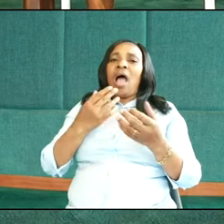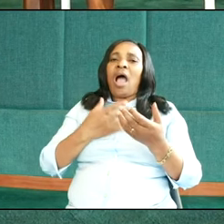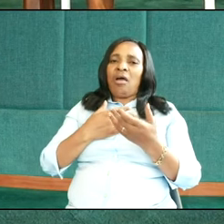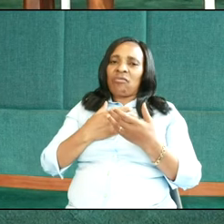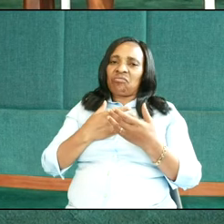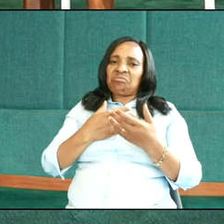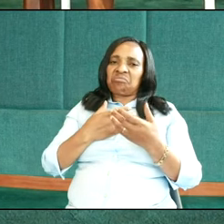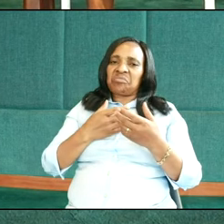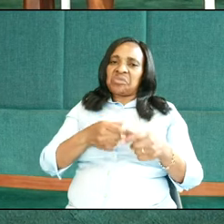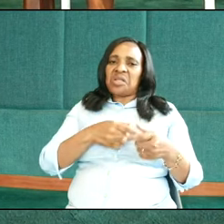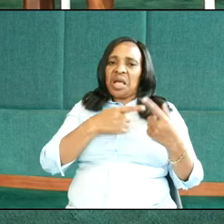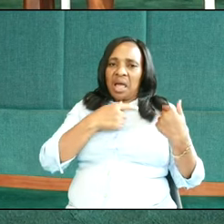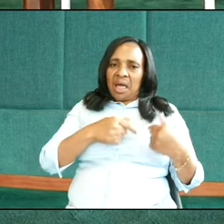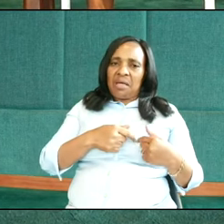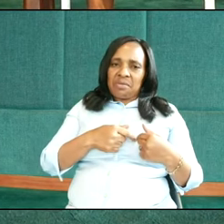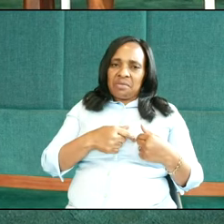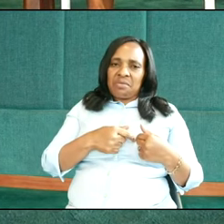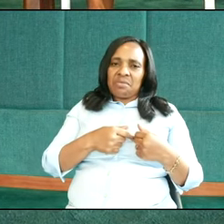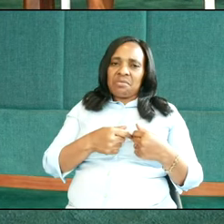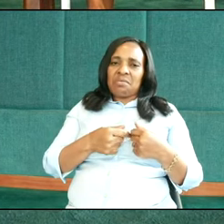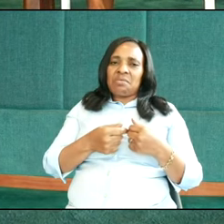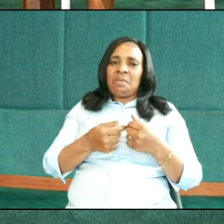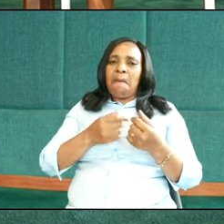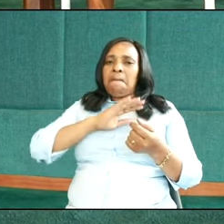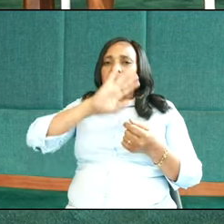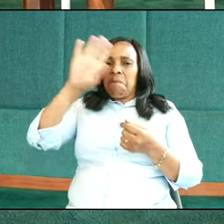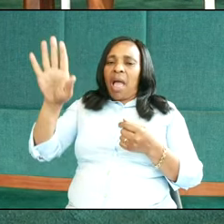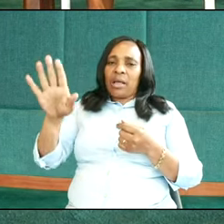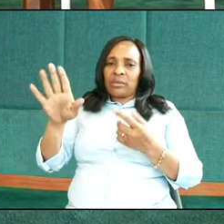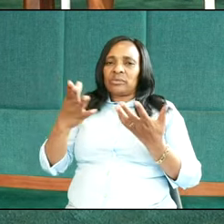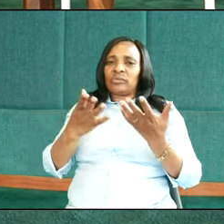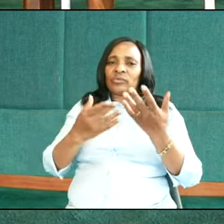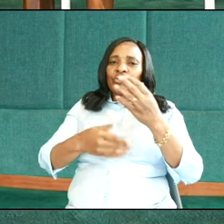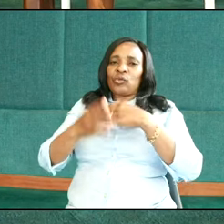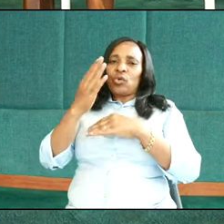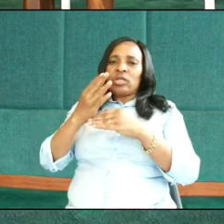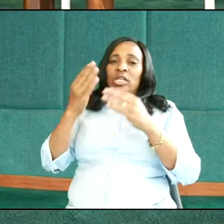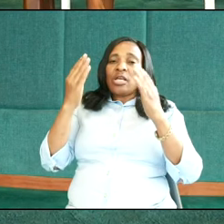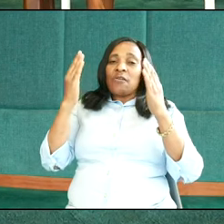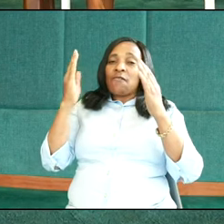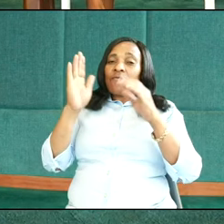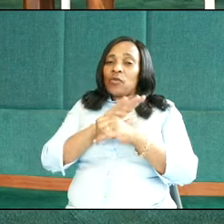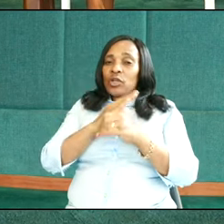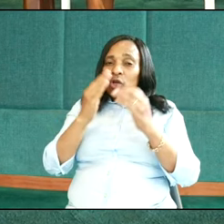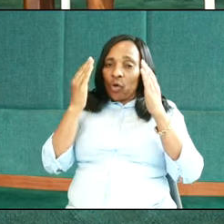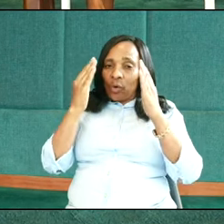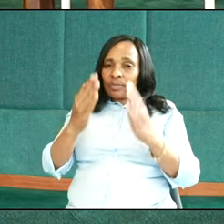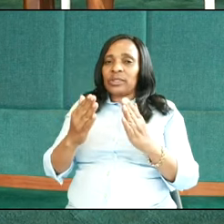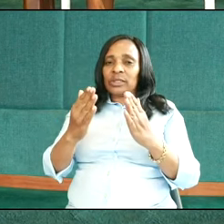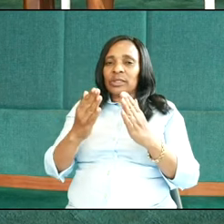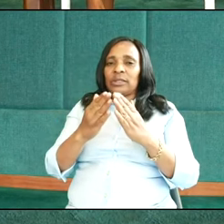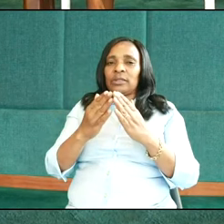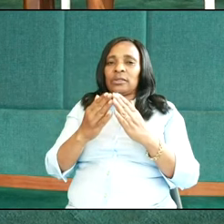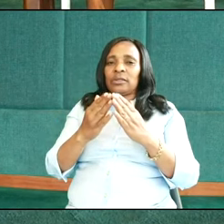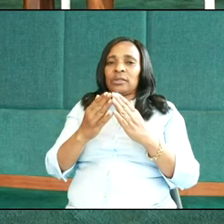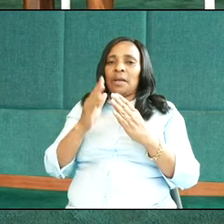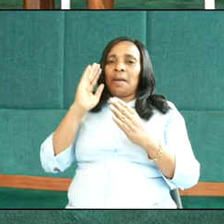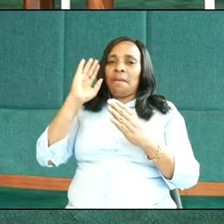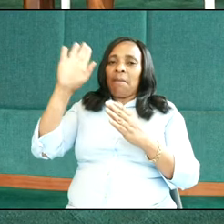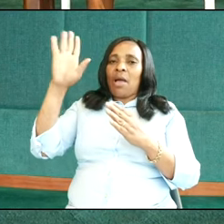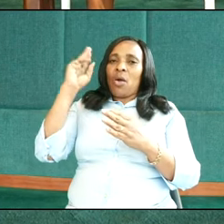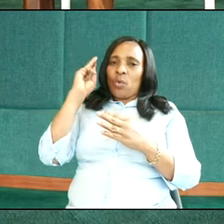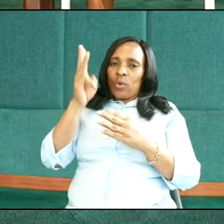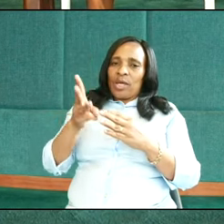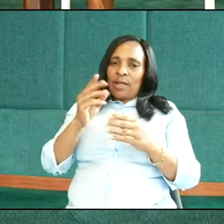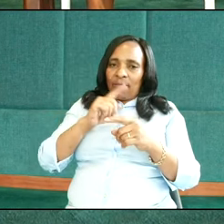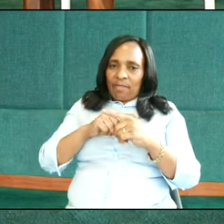of the heart. Mm-hmm. You know, we need to turn back to God fully commit to His will,